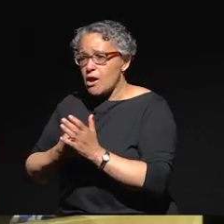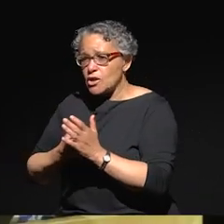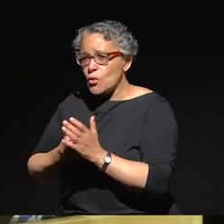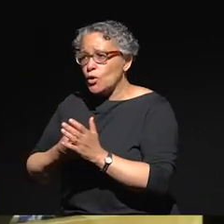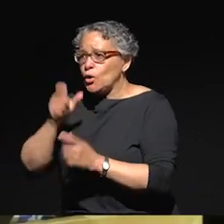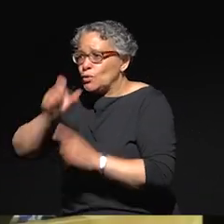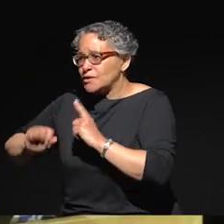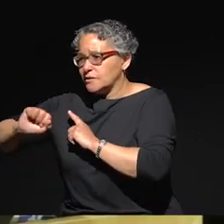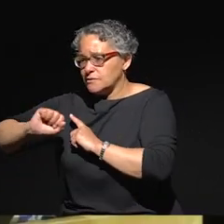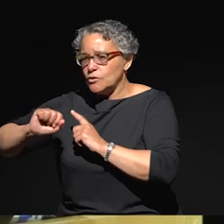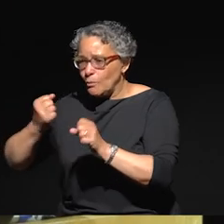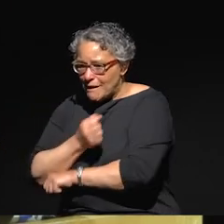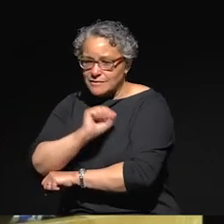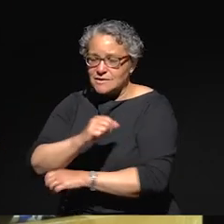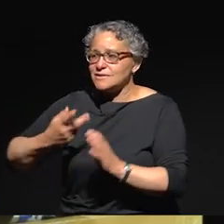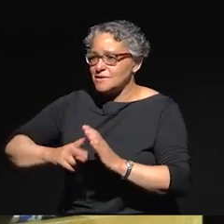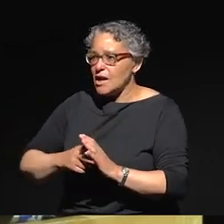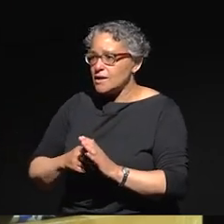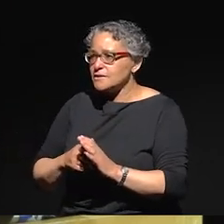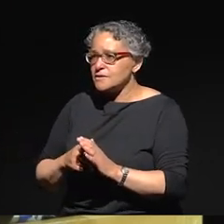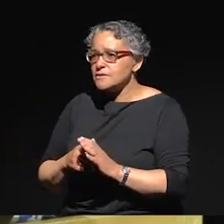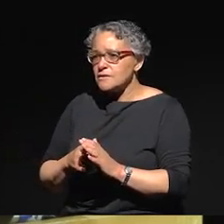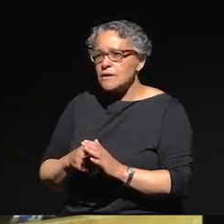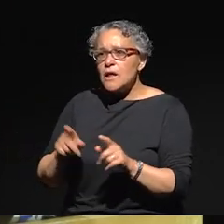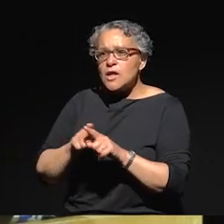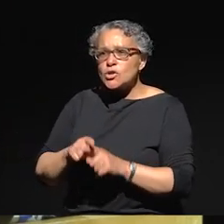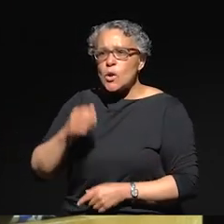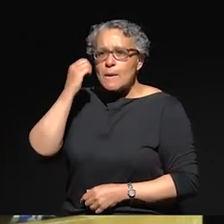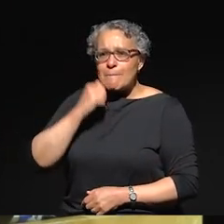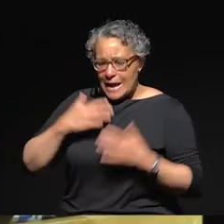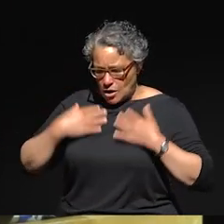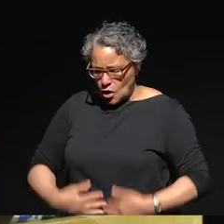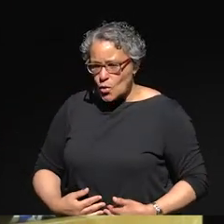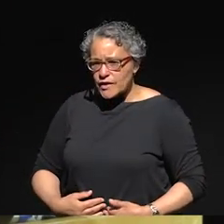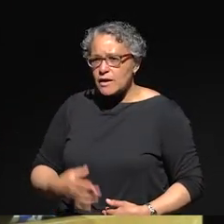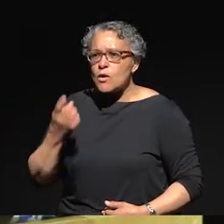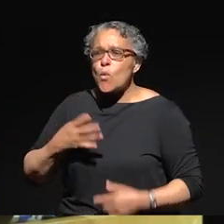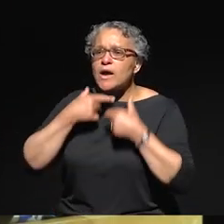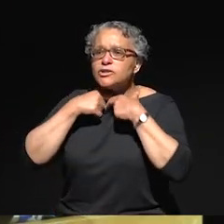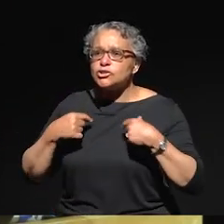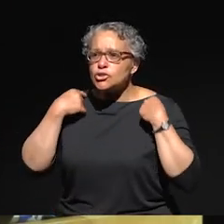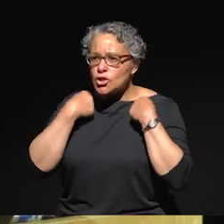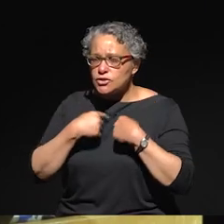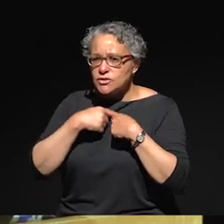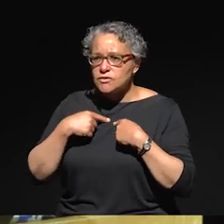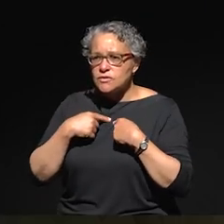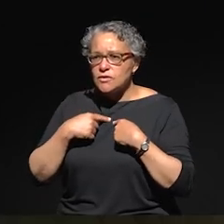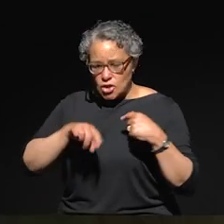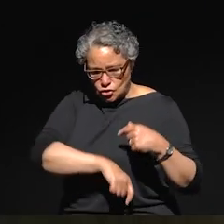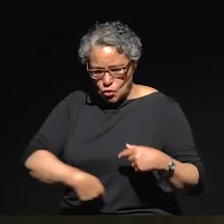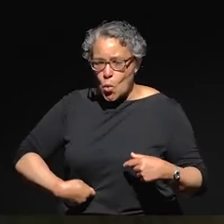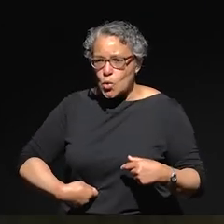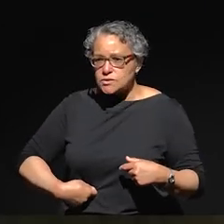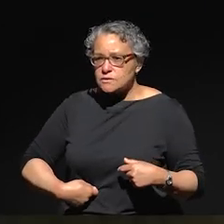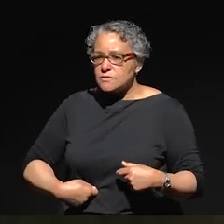Also importantly, they are depicted as gentlemen in black clothing with white shirts, with a sword. That's all the accoutrements of a gentleman, not